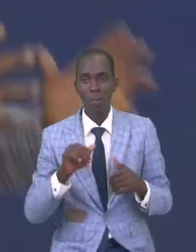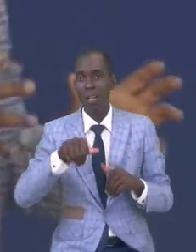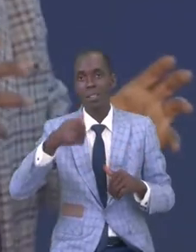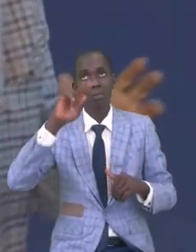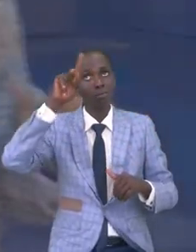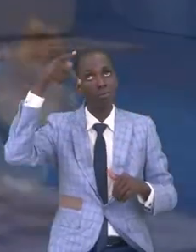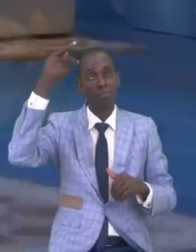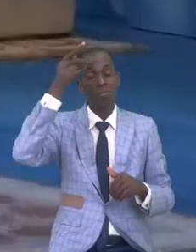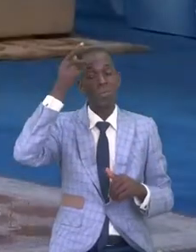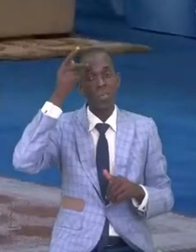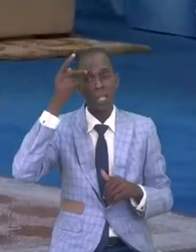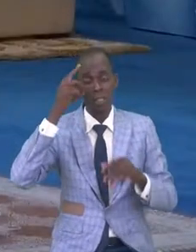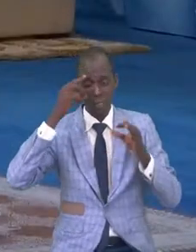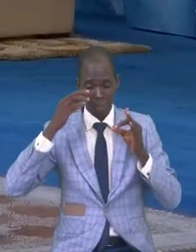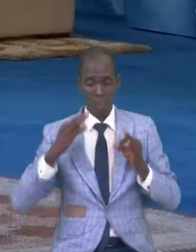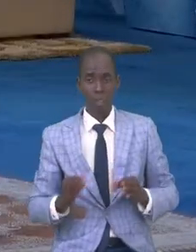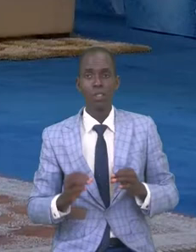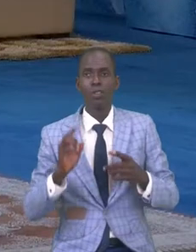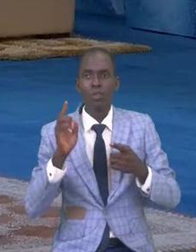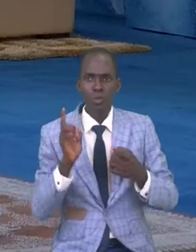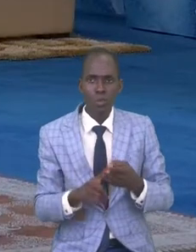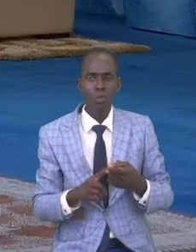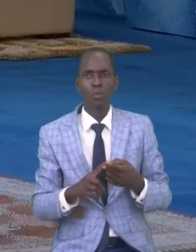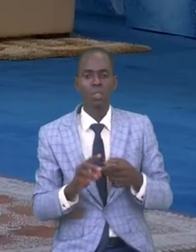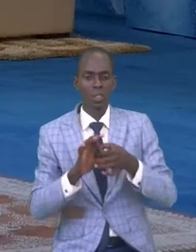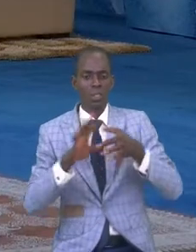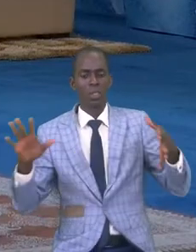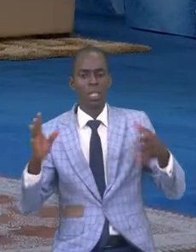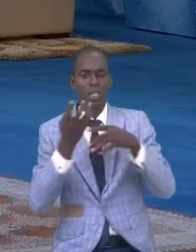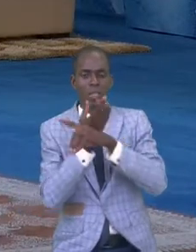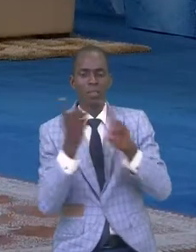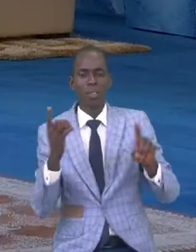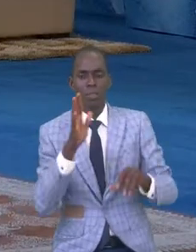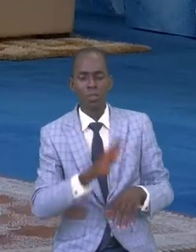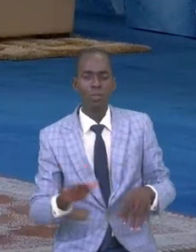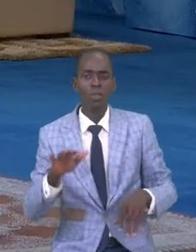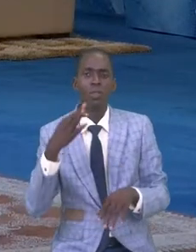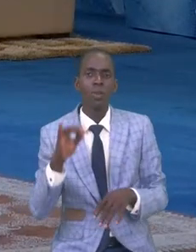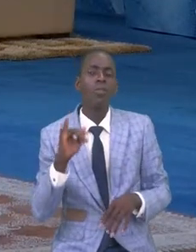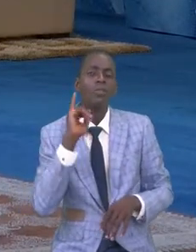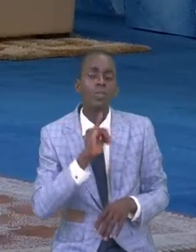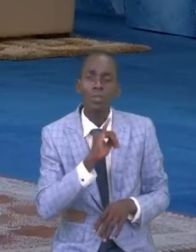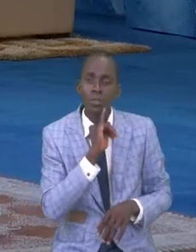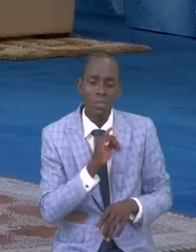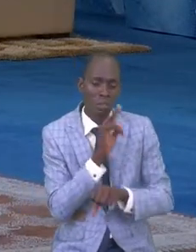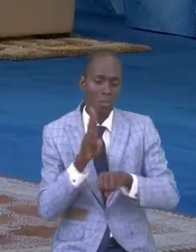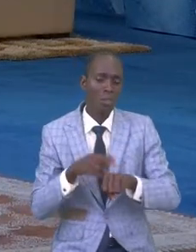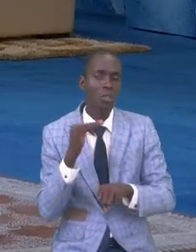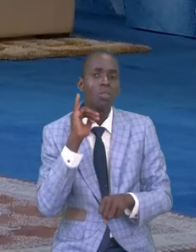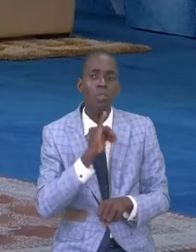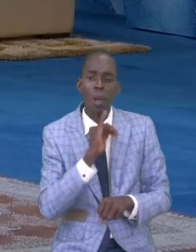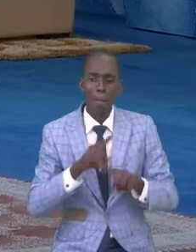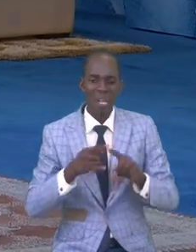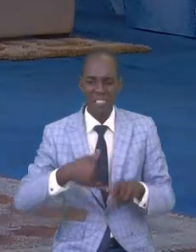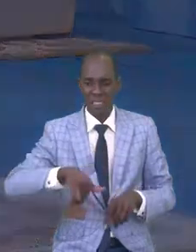position to release and deliver the nation of Israel. Yet, he was the